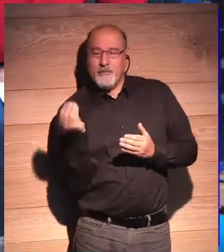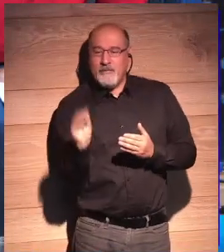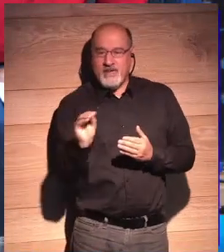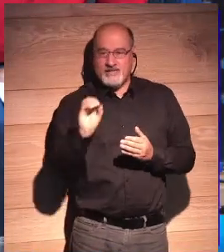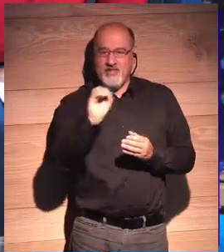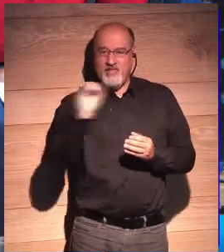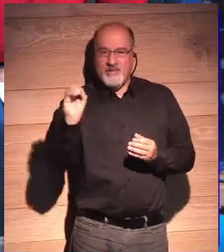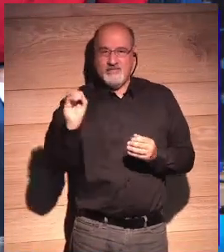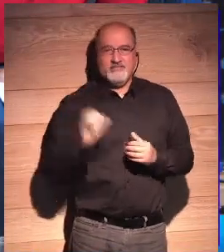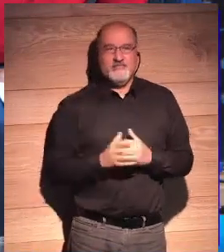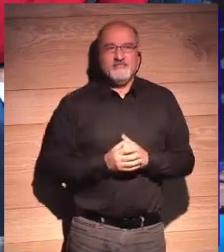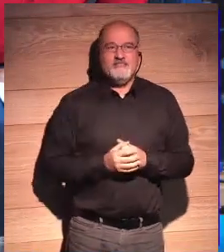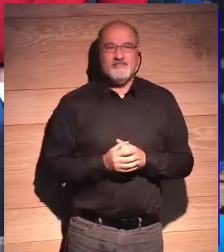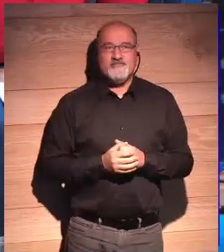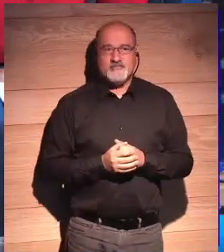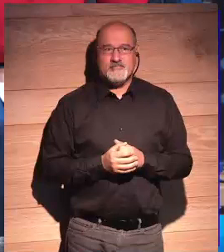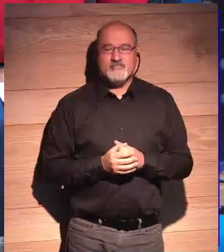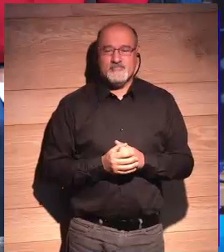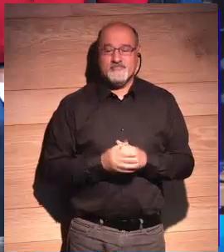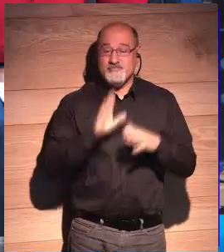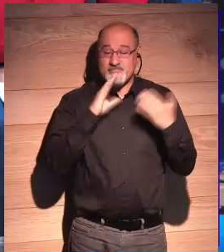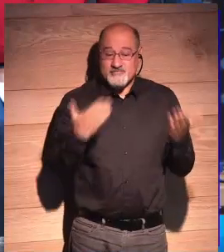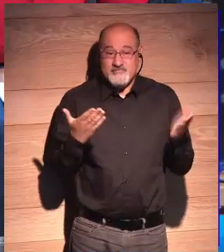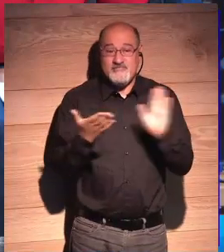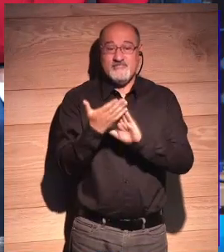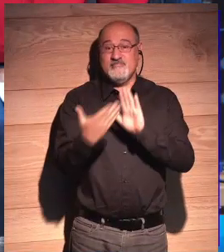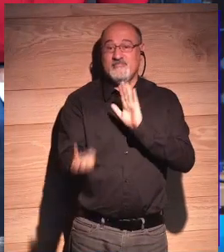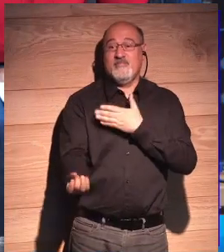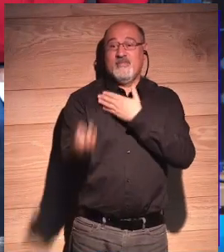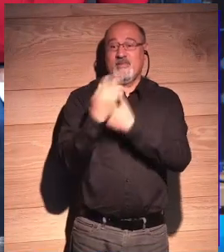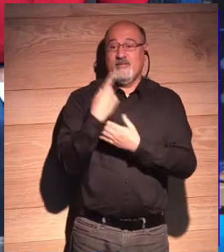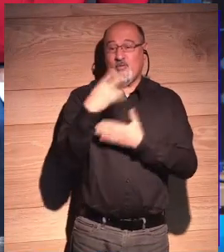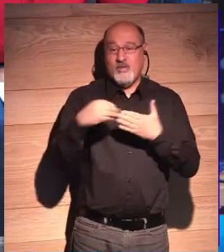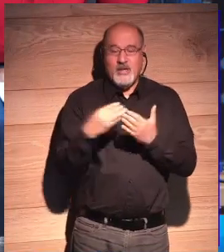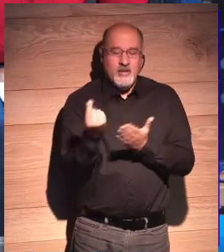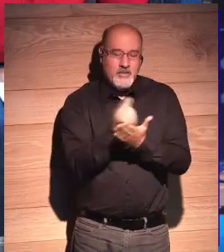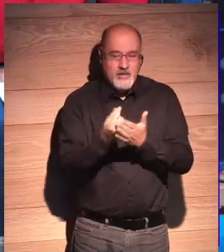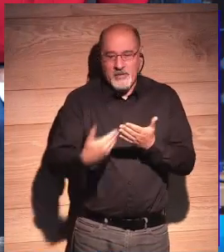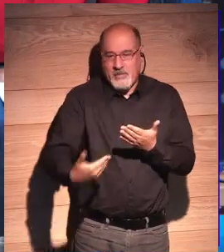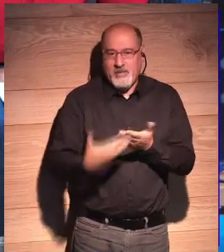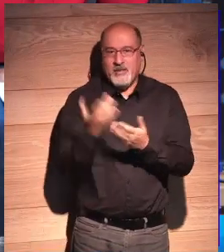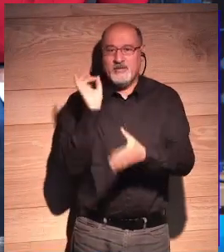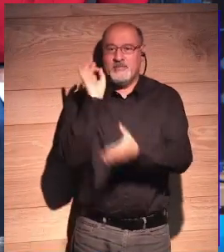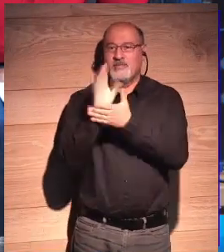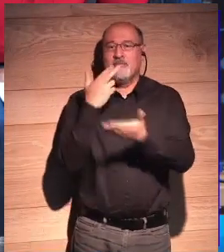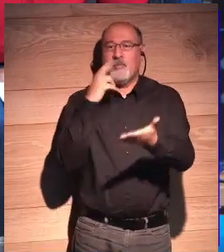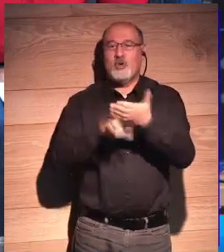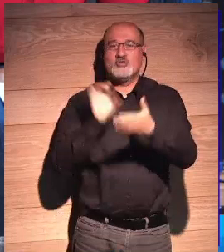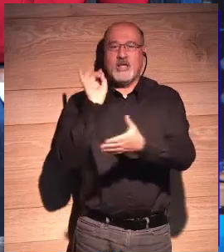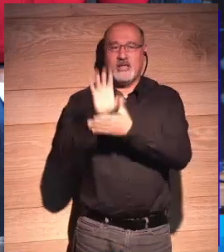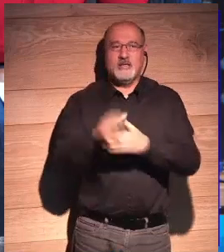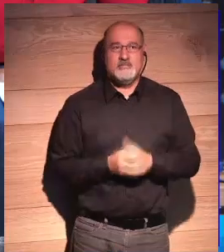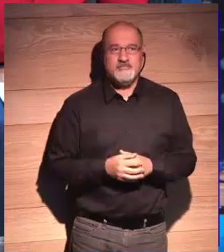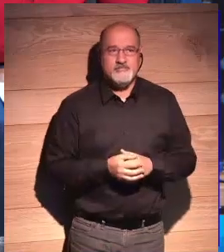that, I would draw a picture of a tie and send it back on a postcard. Oh my God. Do you know are those